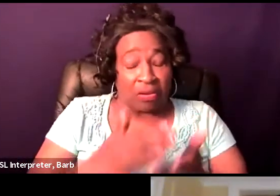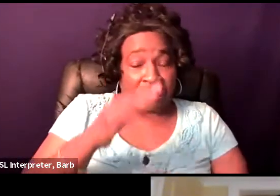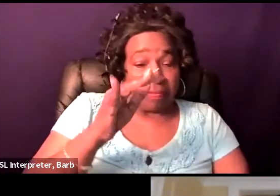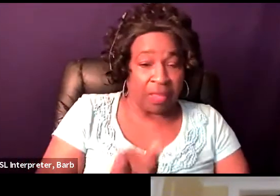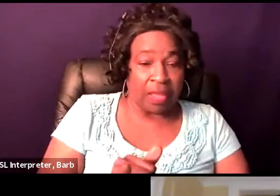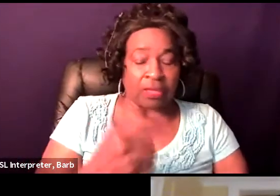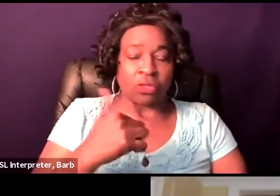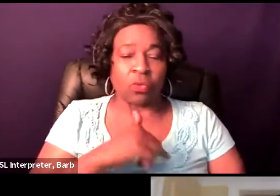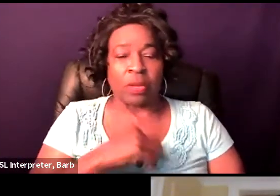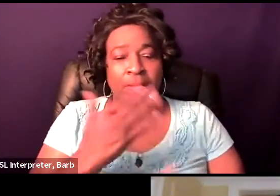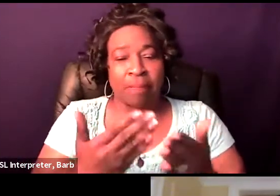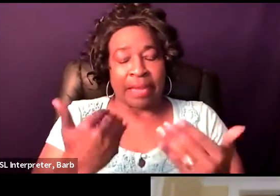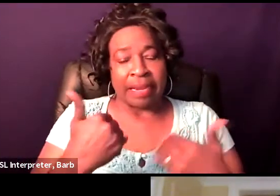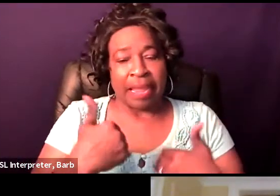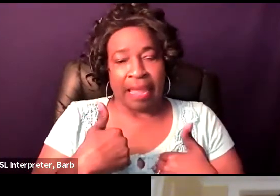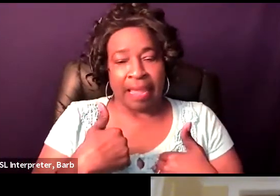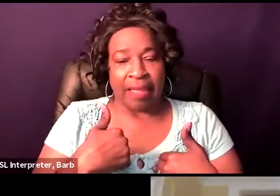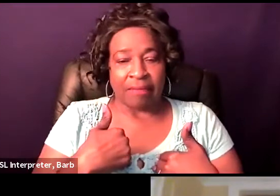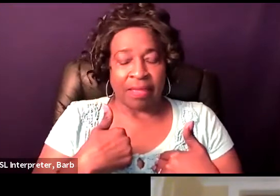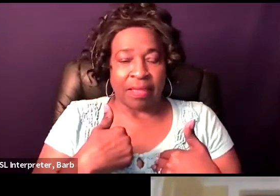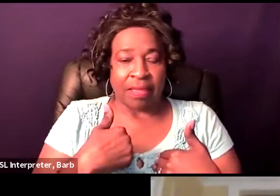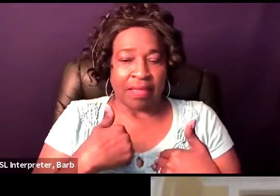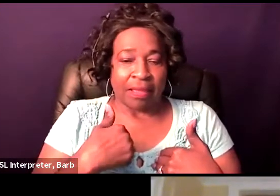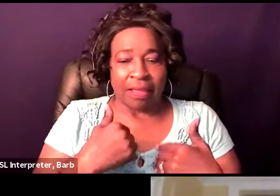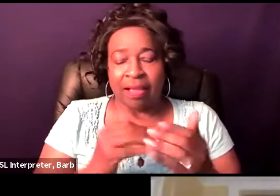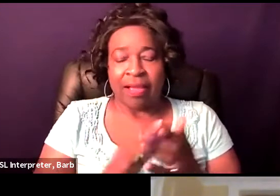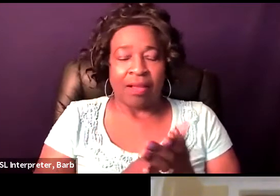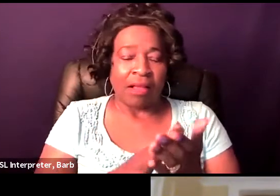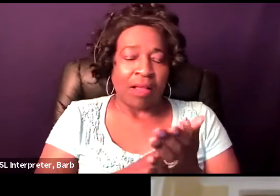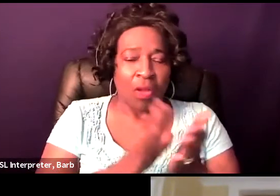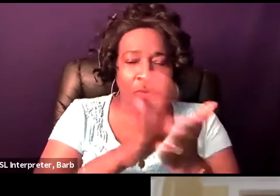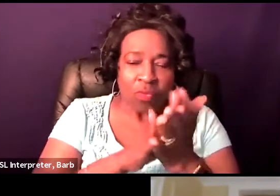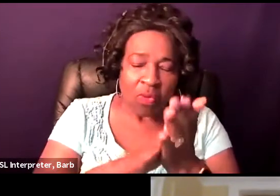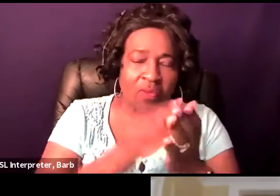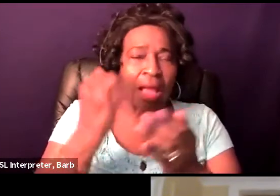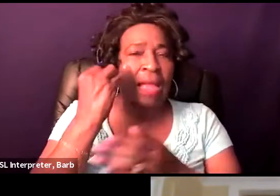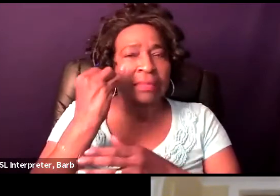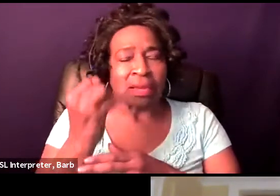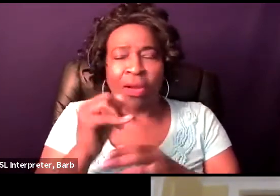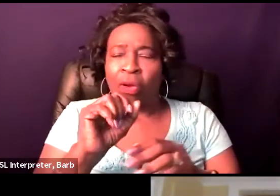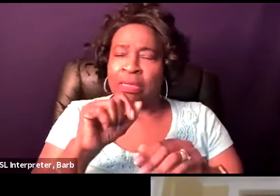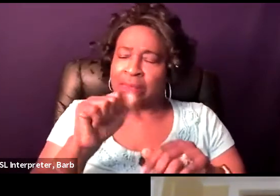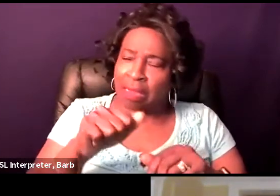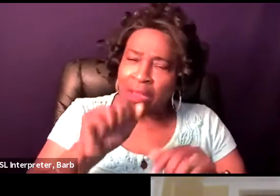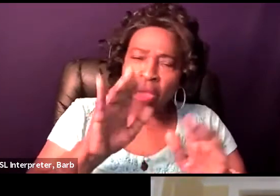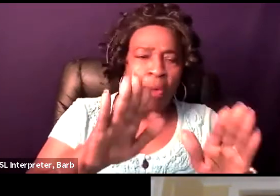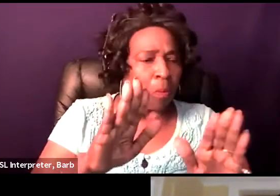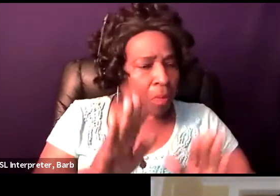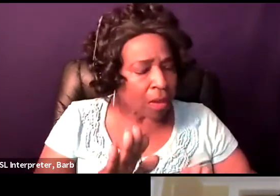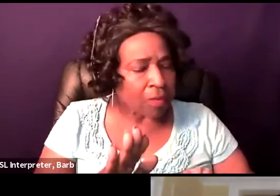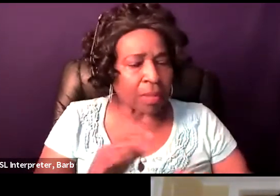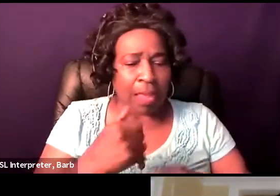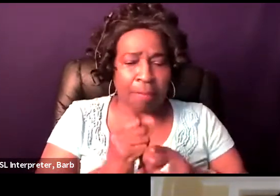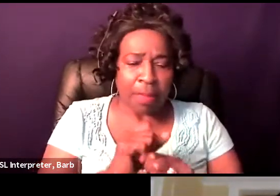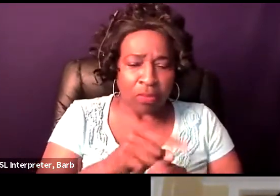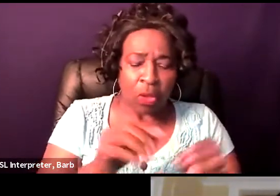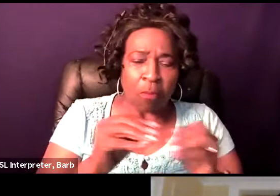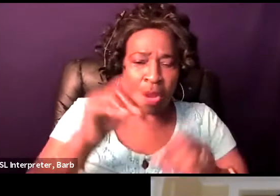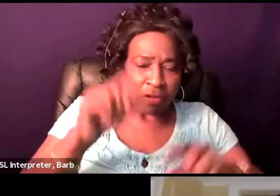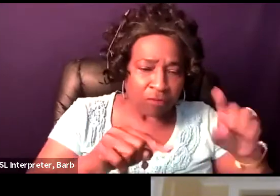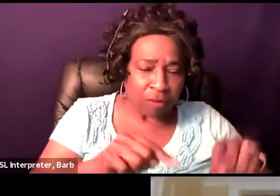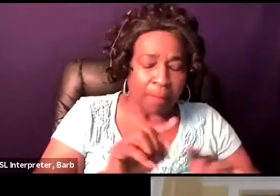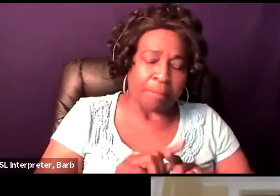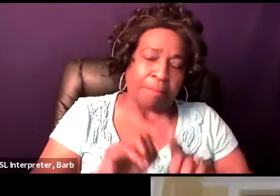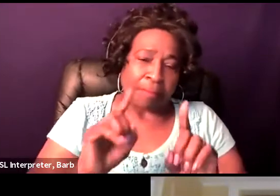have a romantic idea just changing and making the tech workforce more diverse.